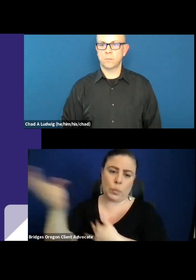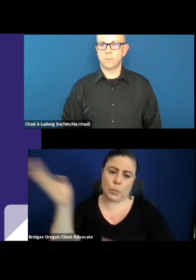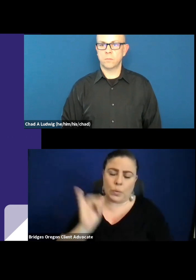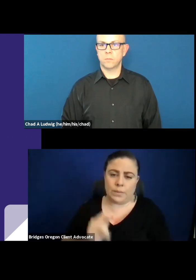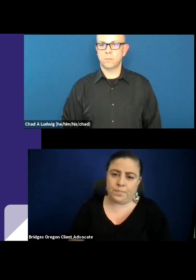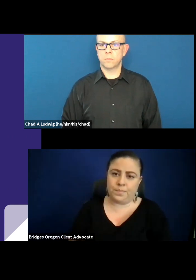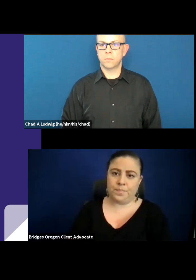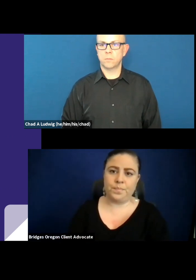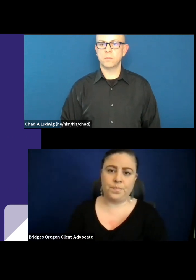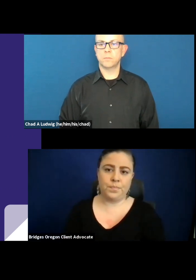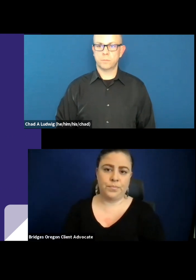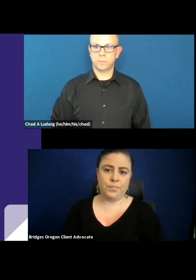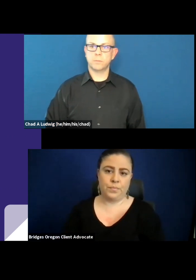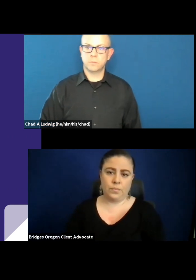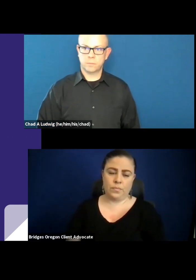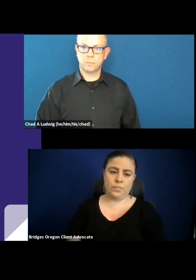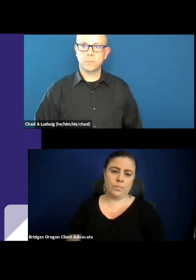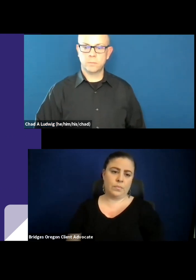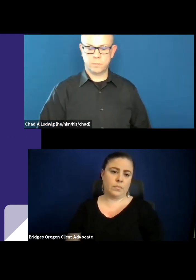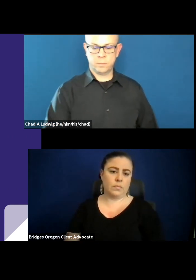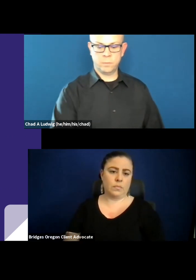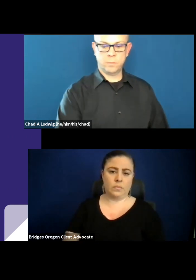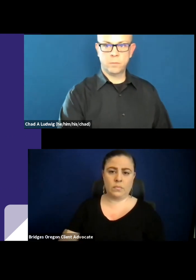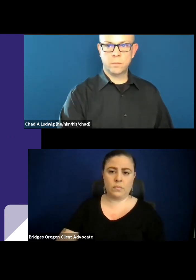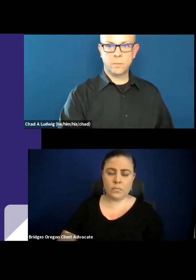you understand the proceedings when you go through them.